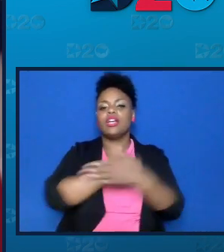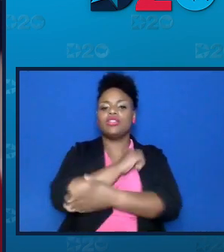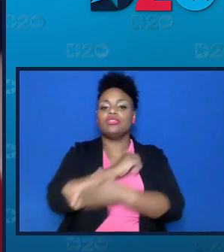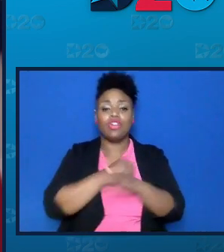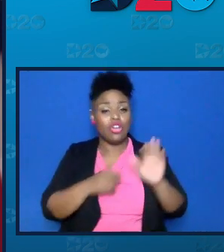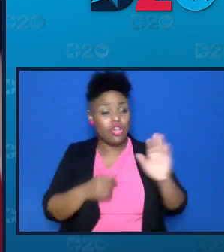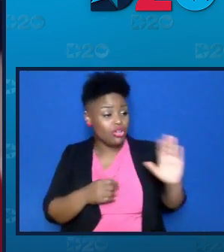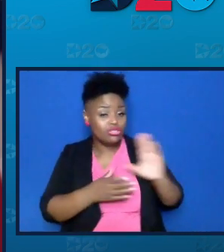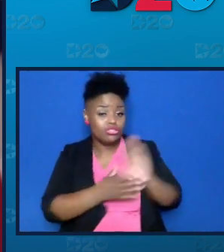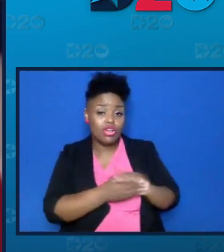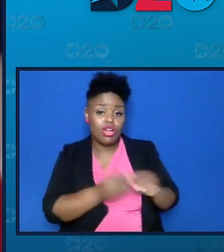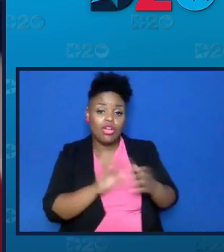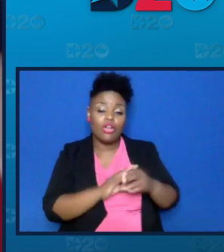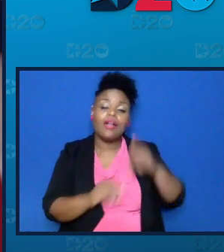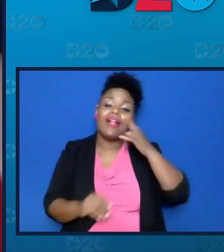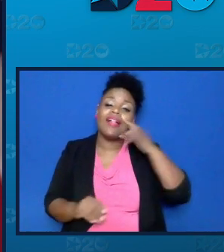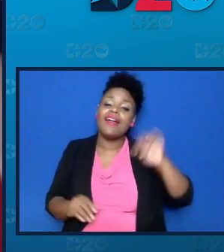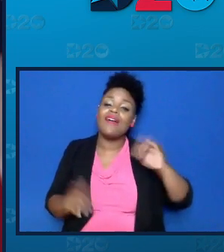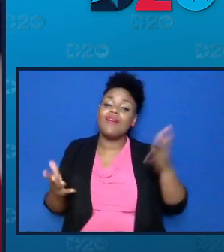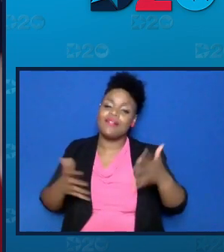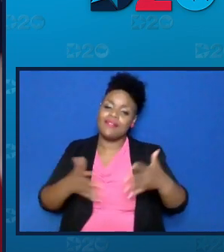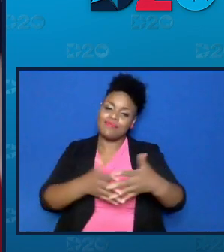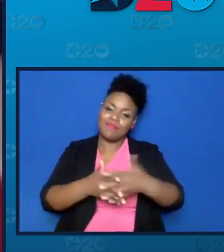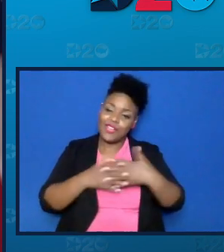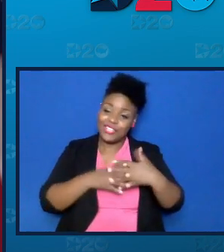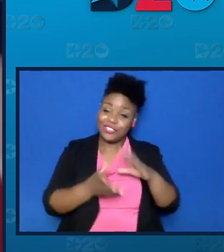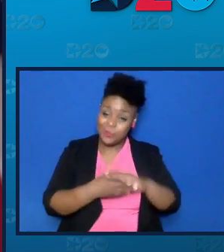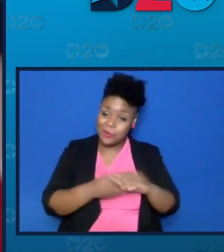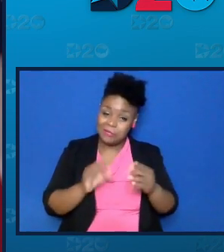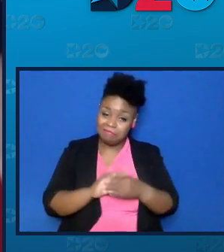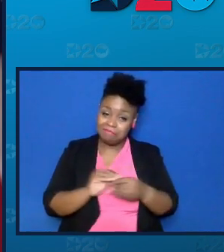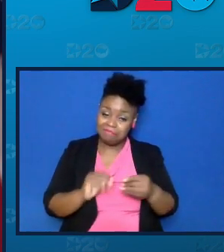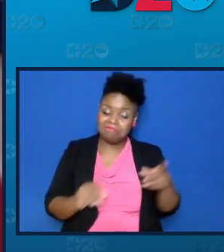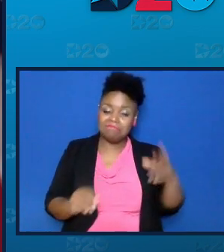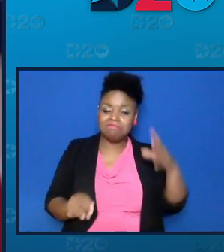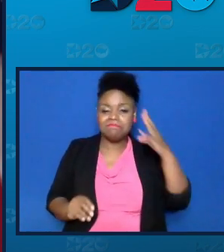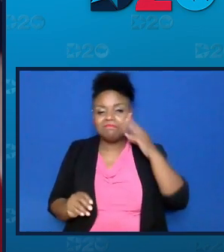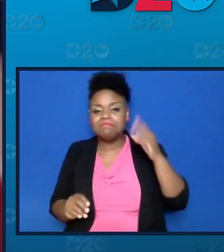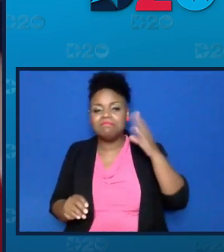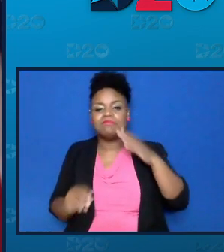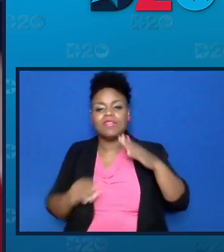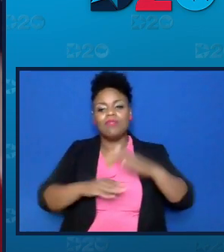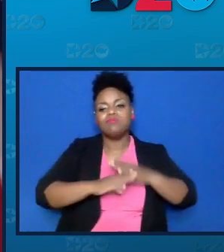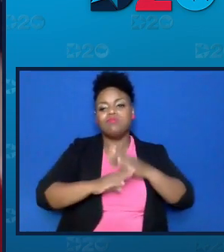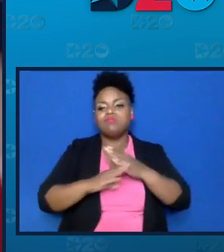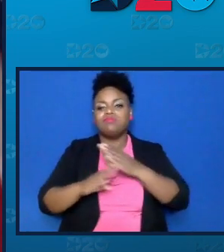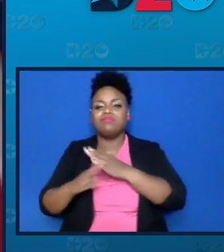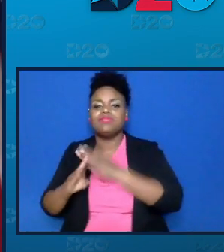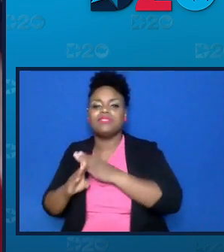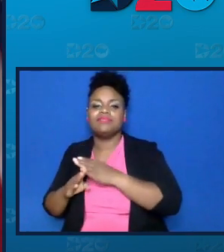the American story. She knows about all the obstacles thrown in the way of so many in our country.